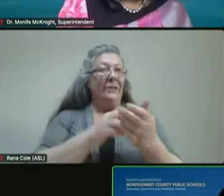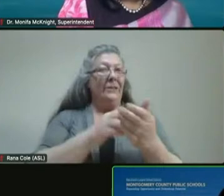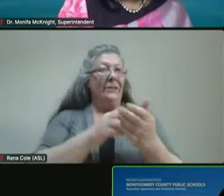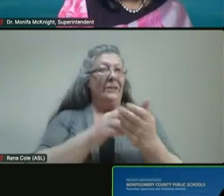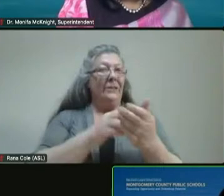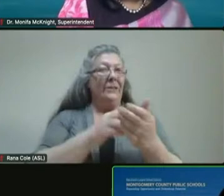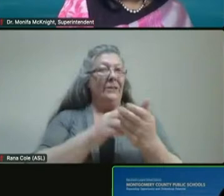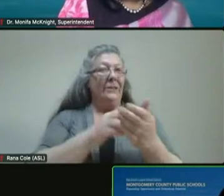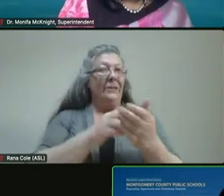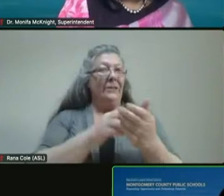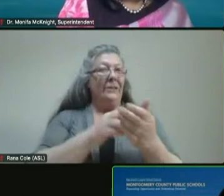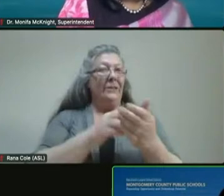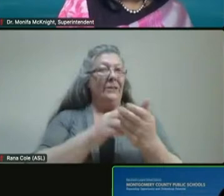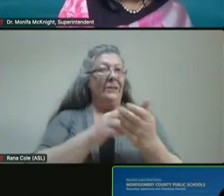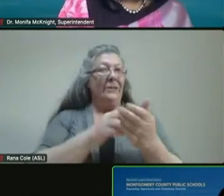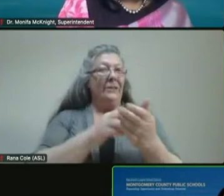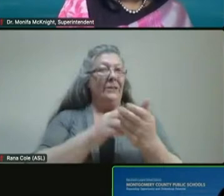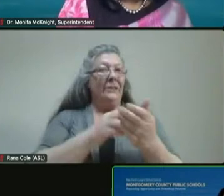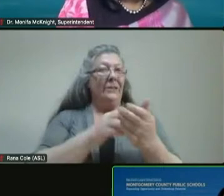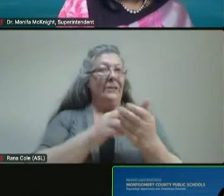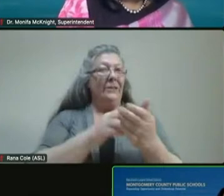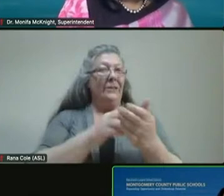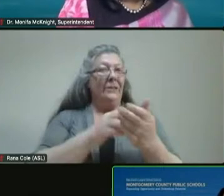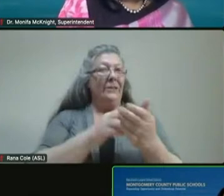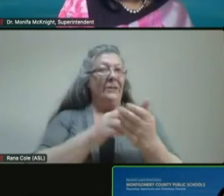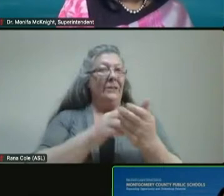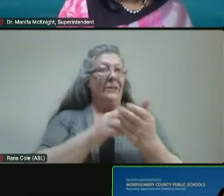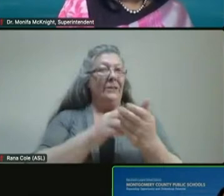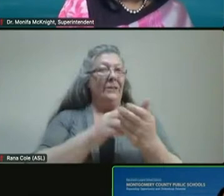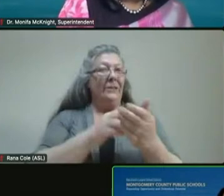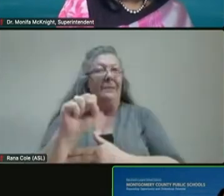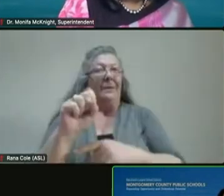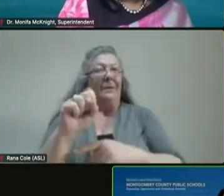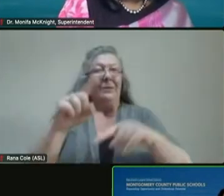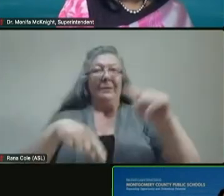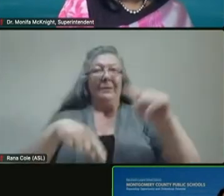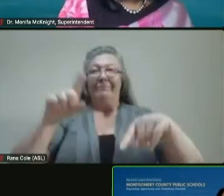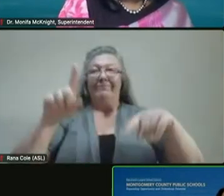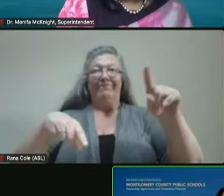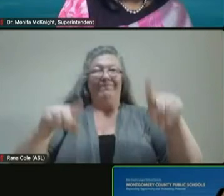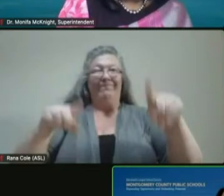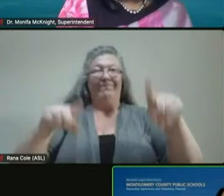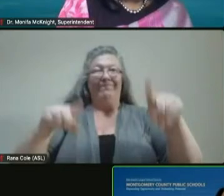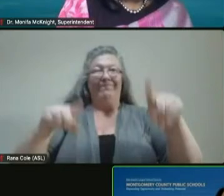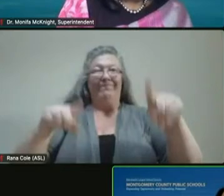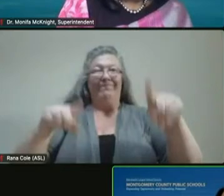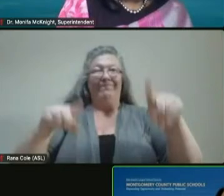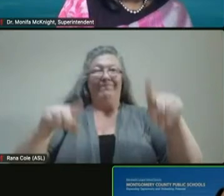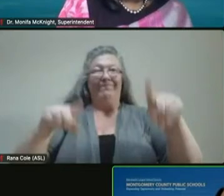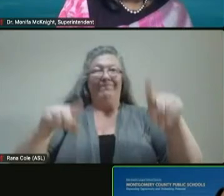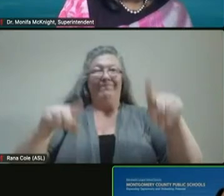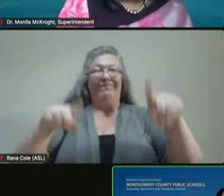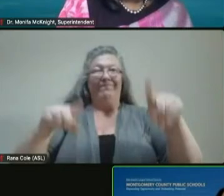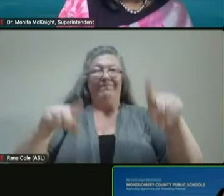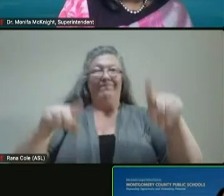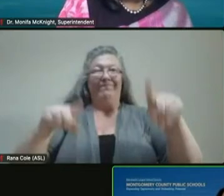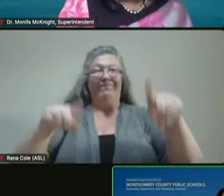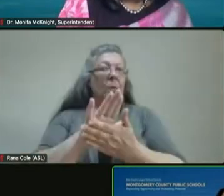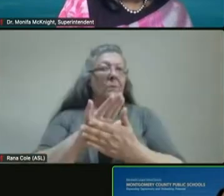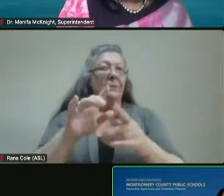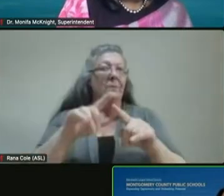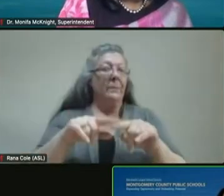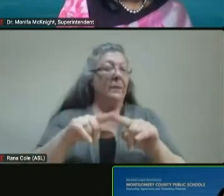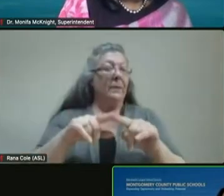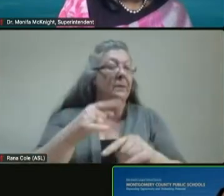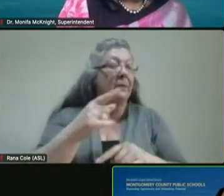So that differentiates the amount of funding at the school level by students. So it's not one size fit all. It also